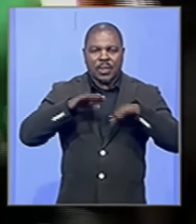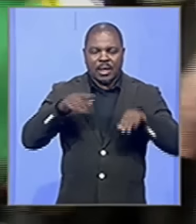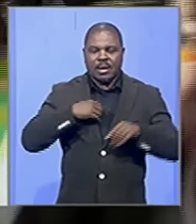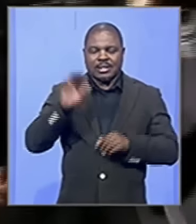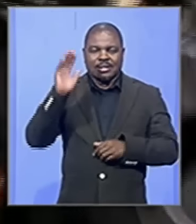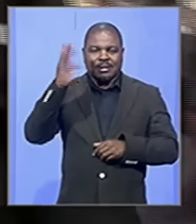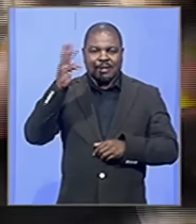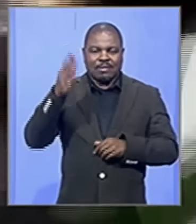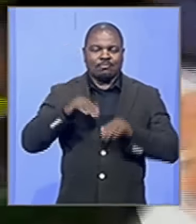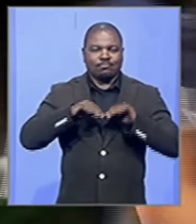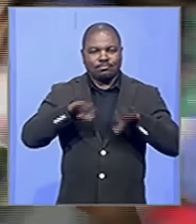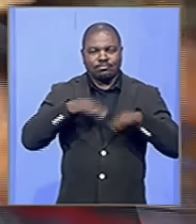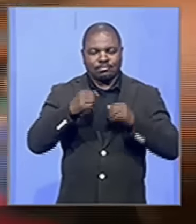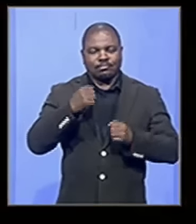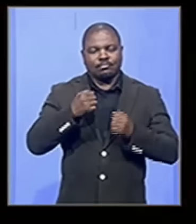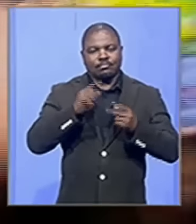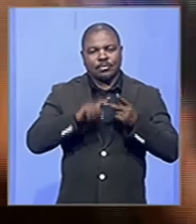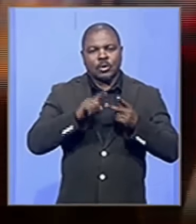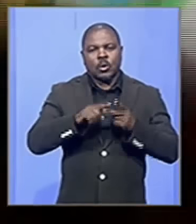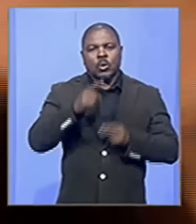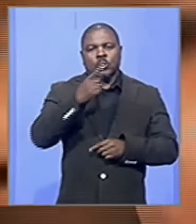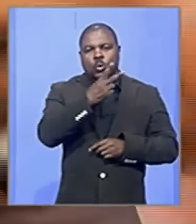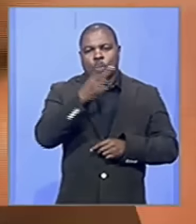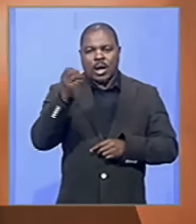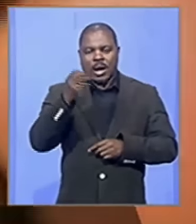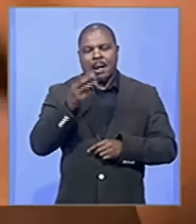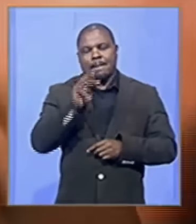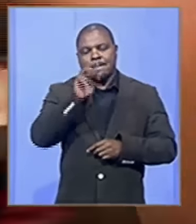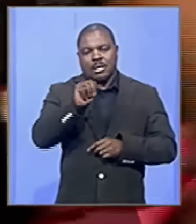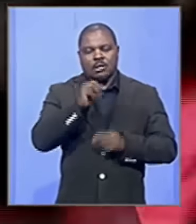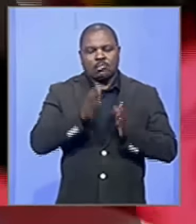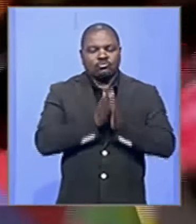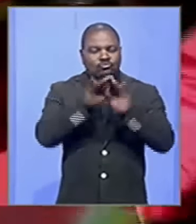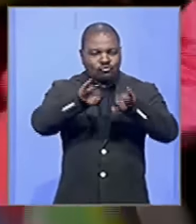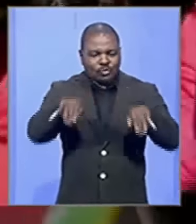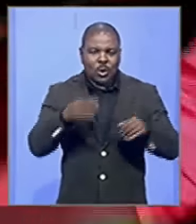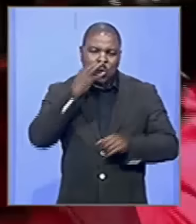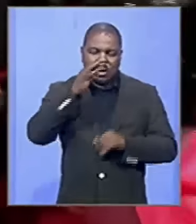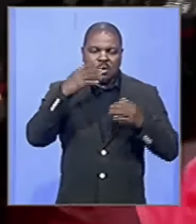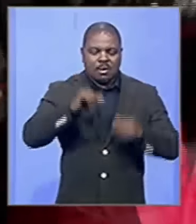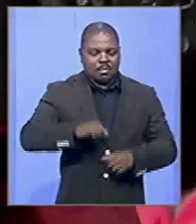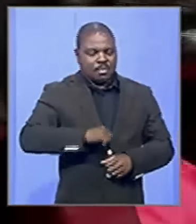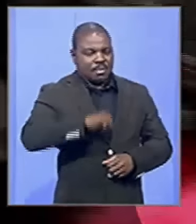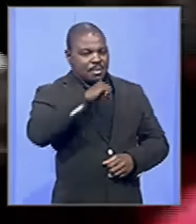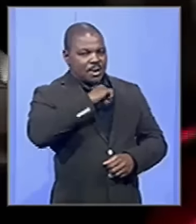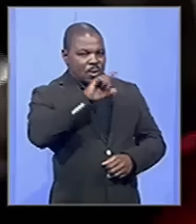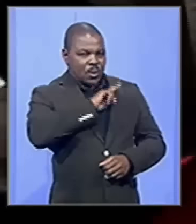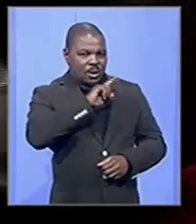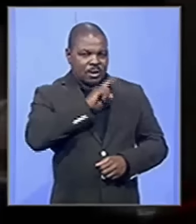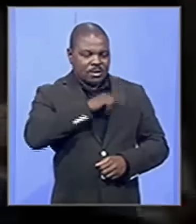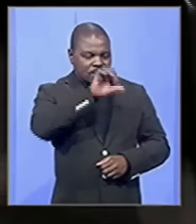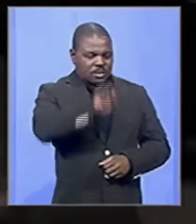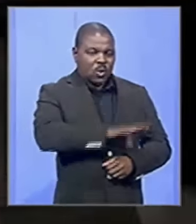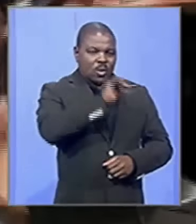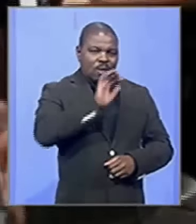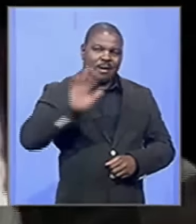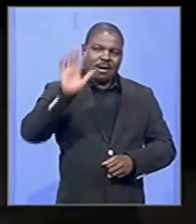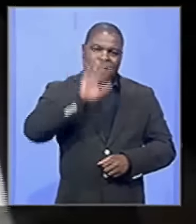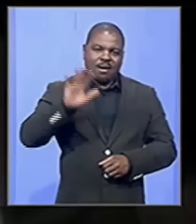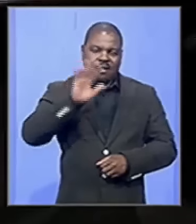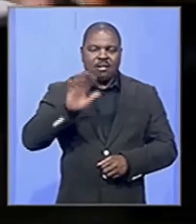selefera mo sekgaleng sa dimetara di le kgolo a mabedi tsa breaststroke a re o ne a le motlotlo thata go apara mebala ya naga e botala